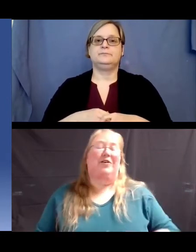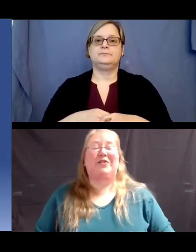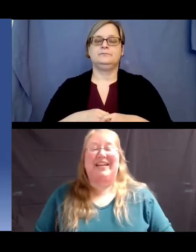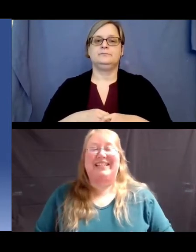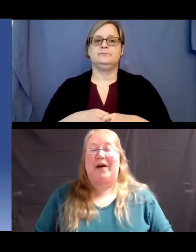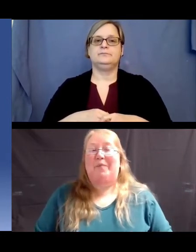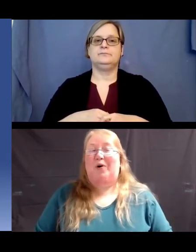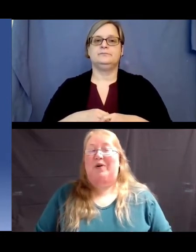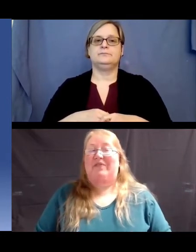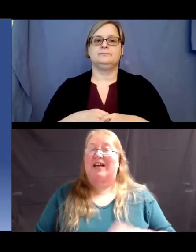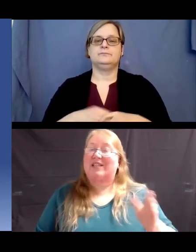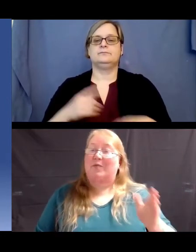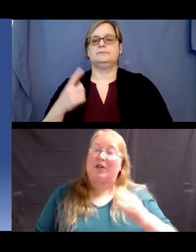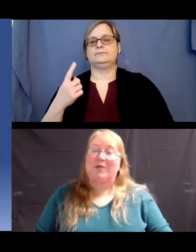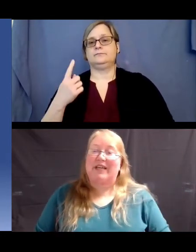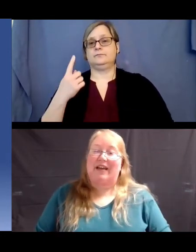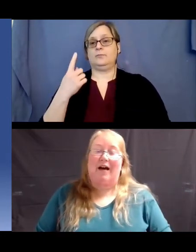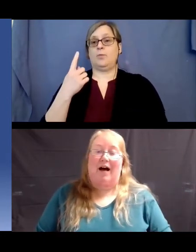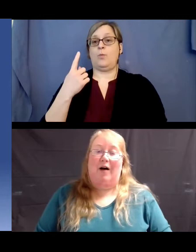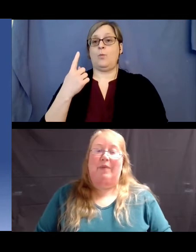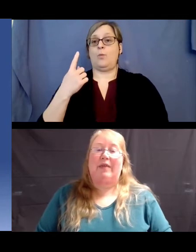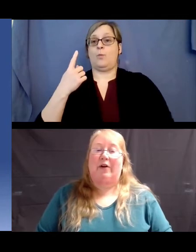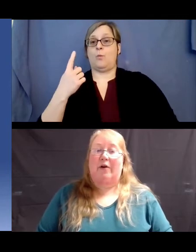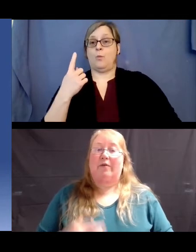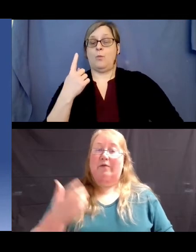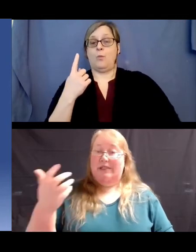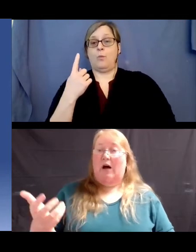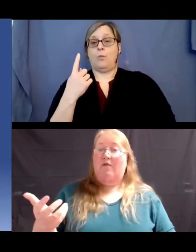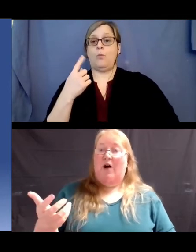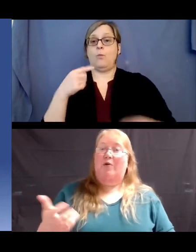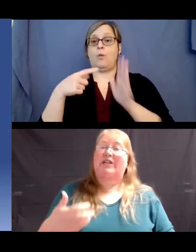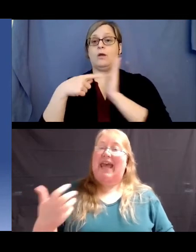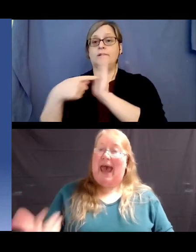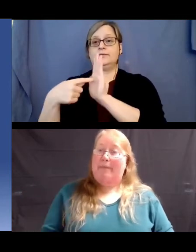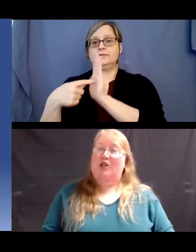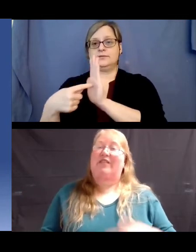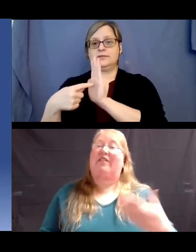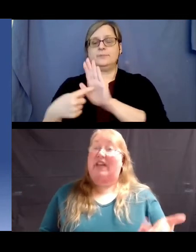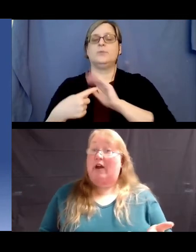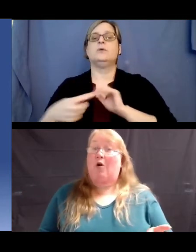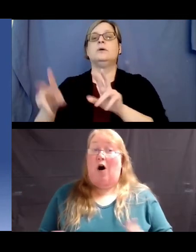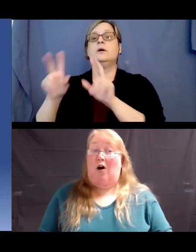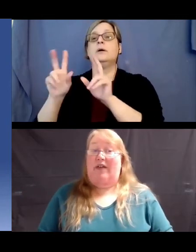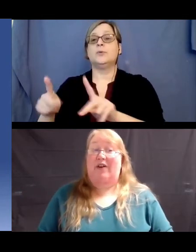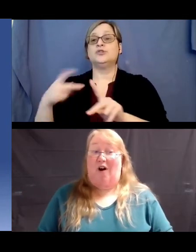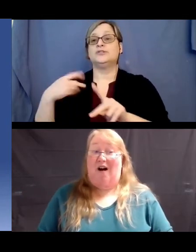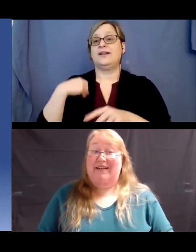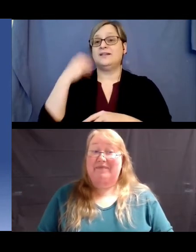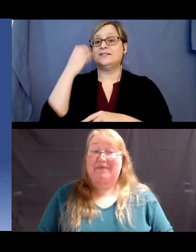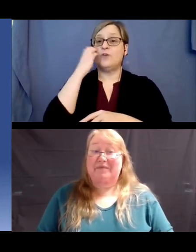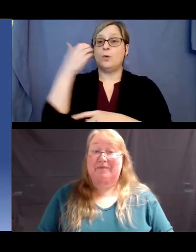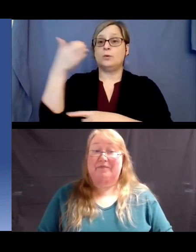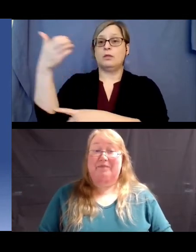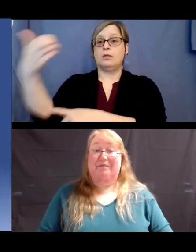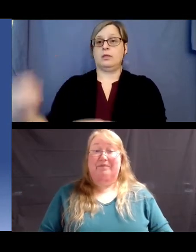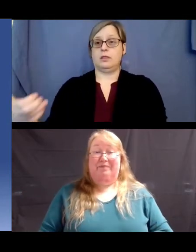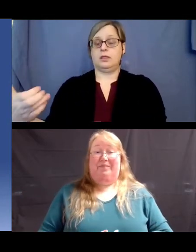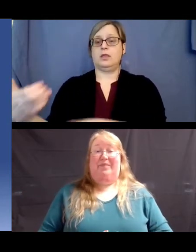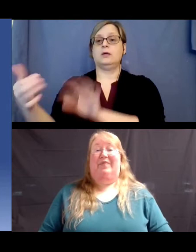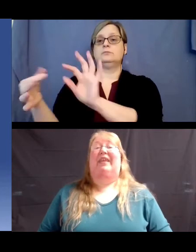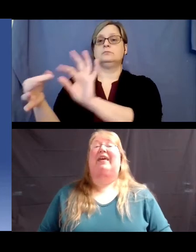So here's an example. We've got someone using their cell phone to caption the video call that they're on.